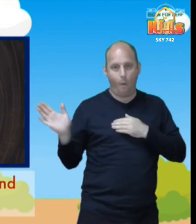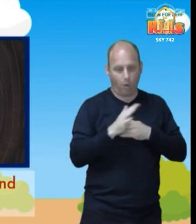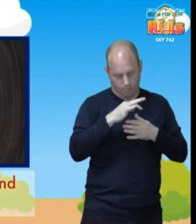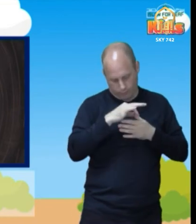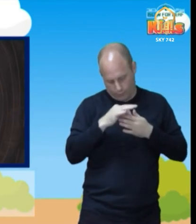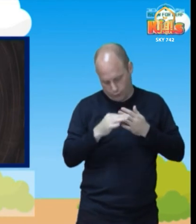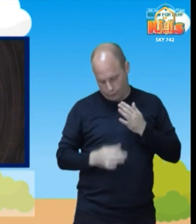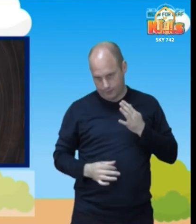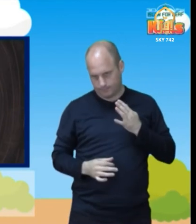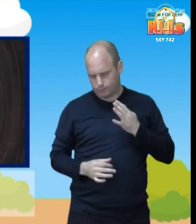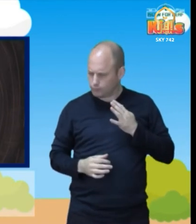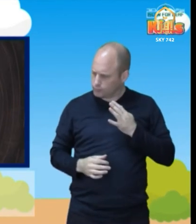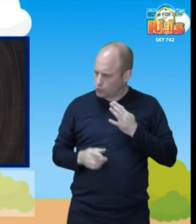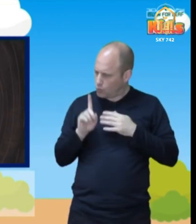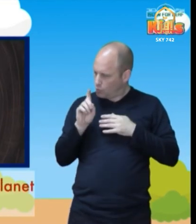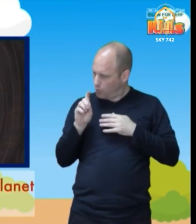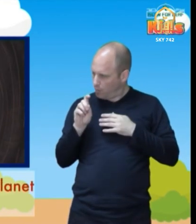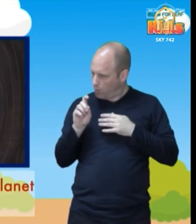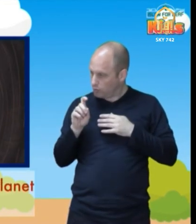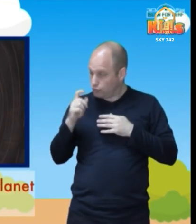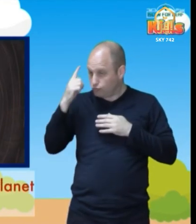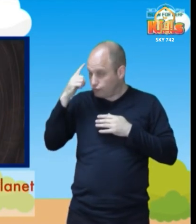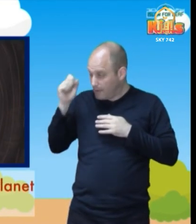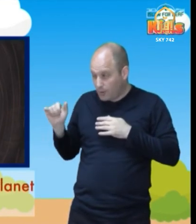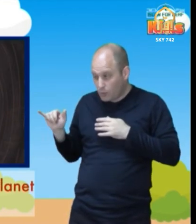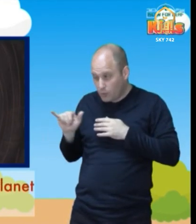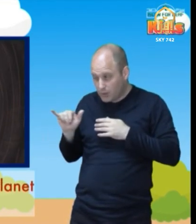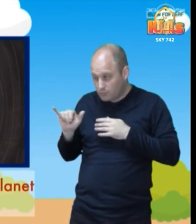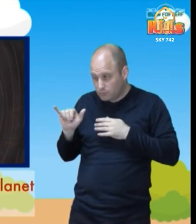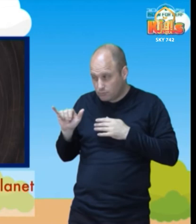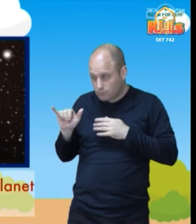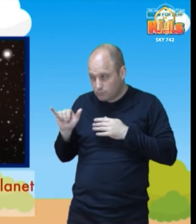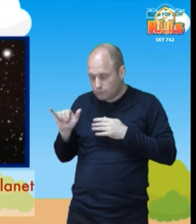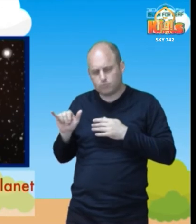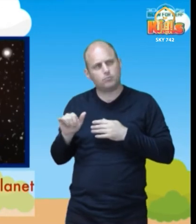planets. There's one more left. Can you remember which planet is the last one, sis?